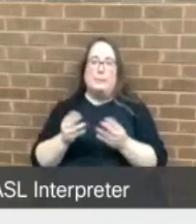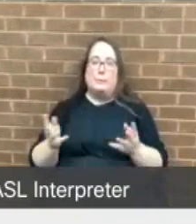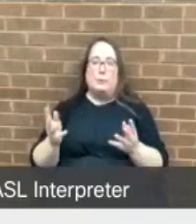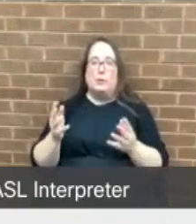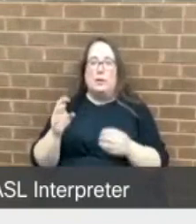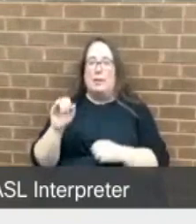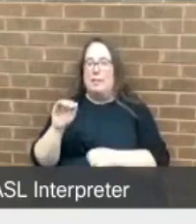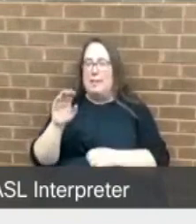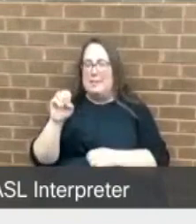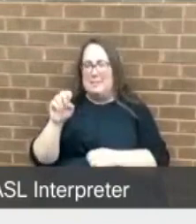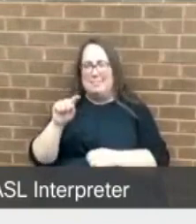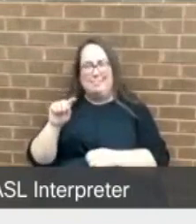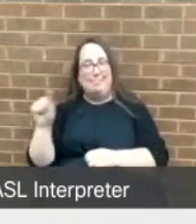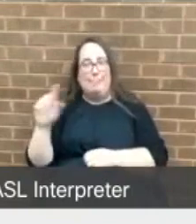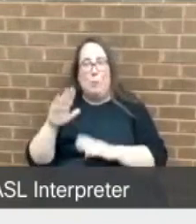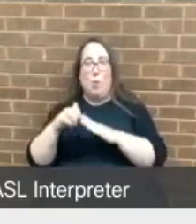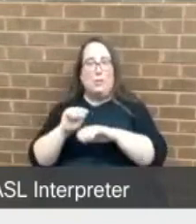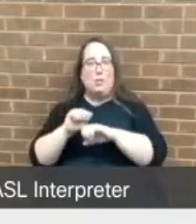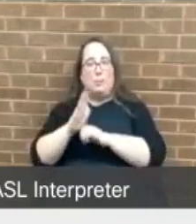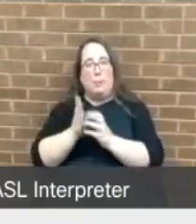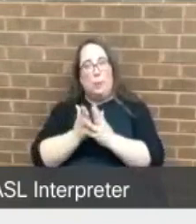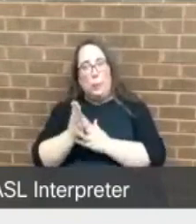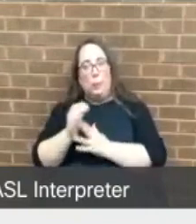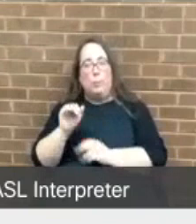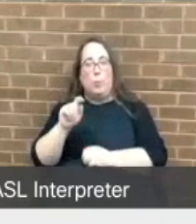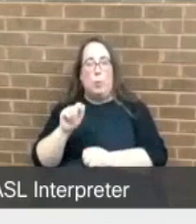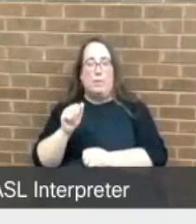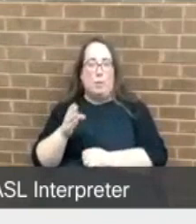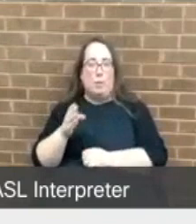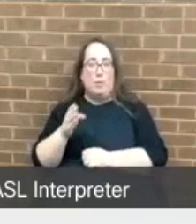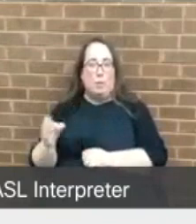Elite Spice all ship their products through the Port of Baltimore.